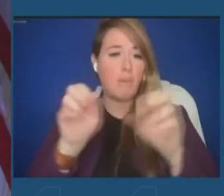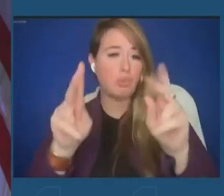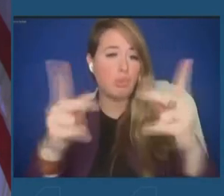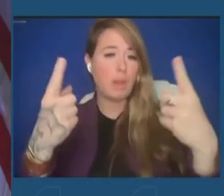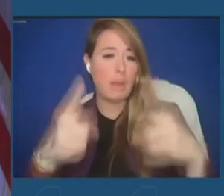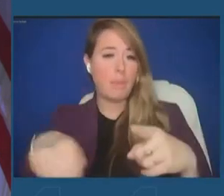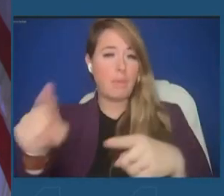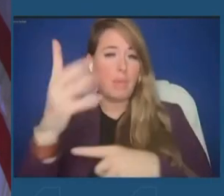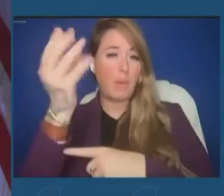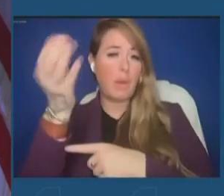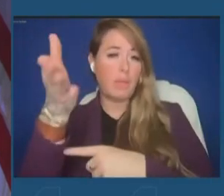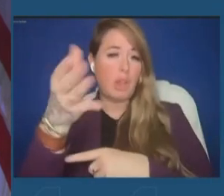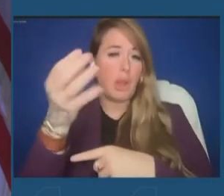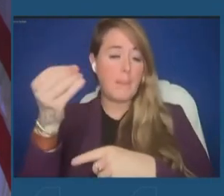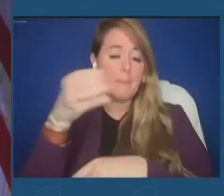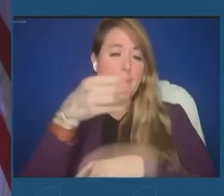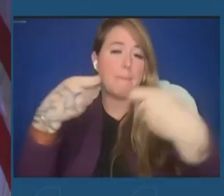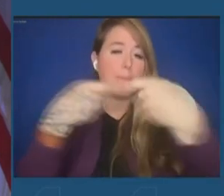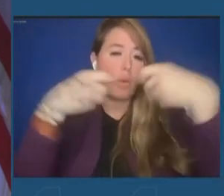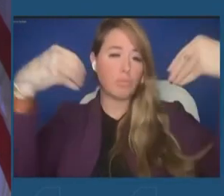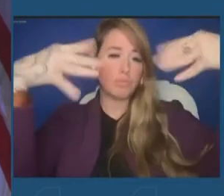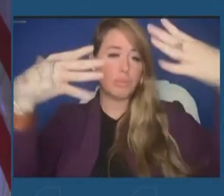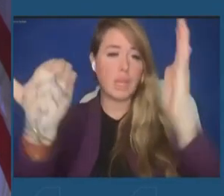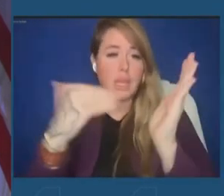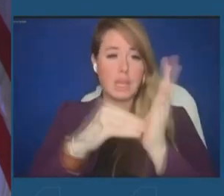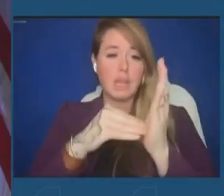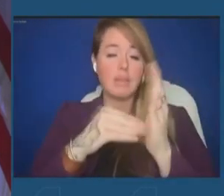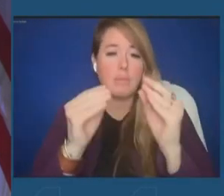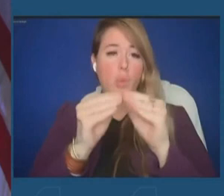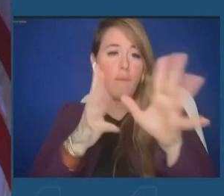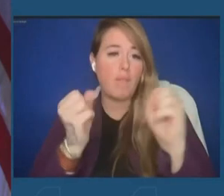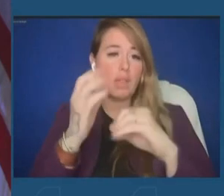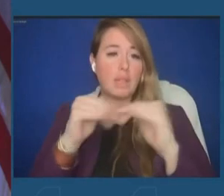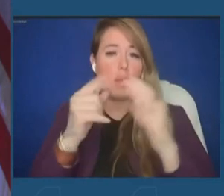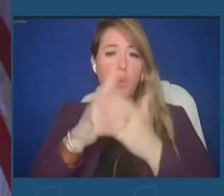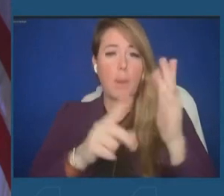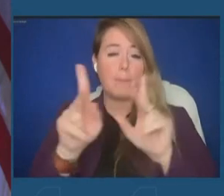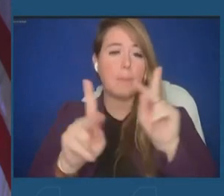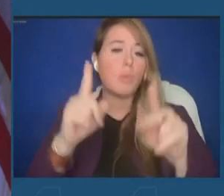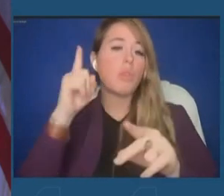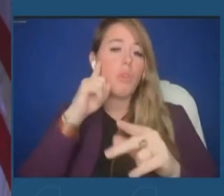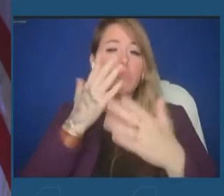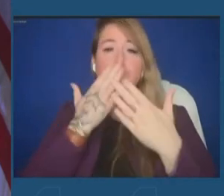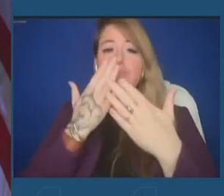result of it, power was restored a lot quicker than what many people thought would happen. So thank you to all.